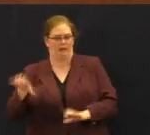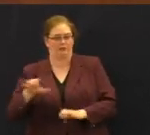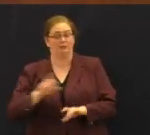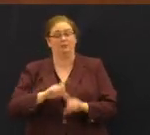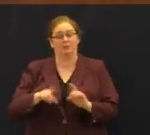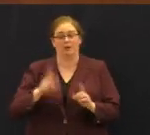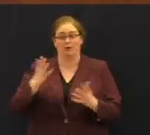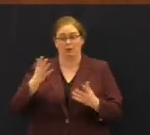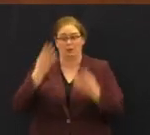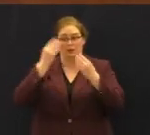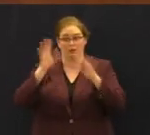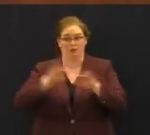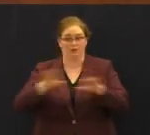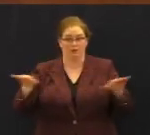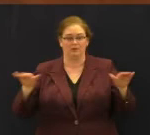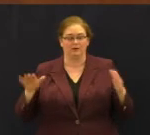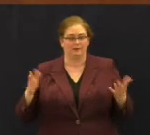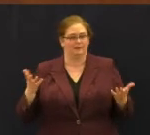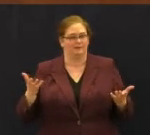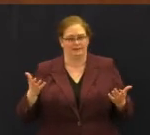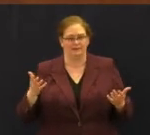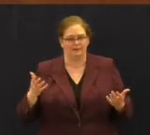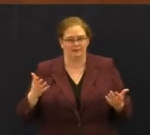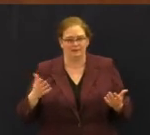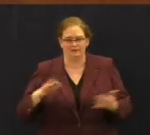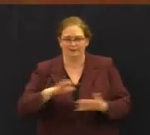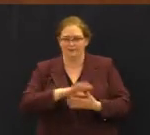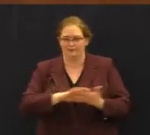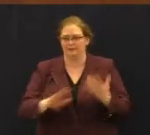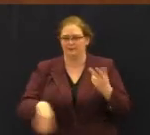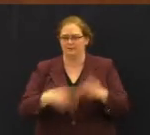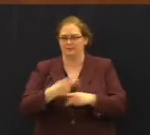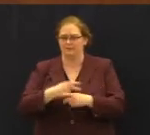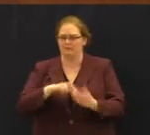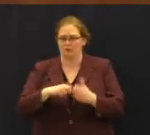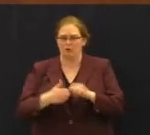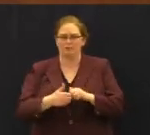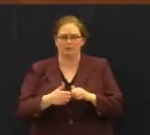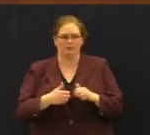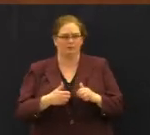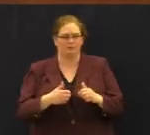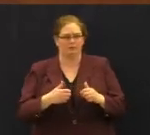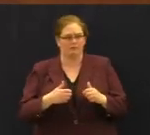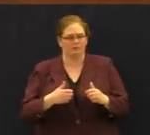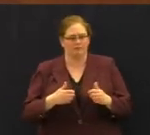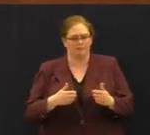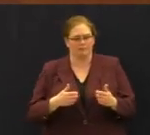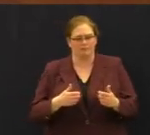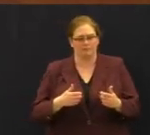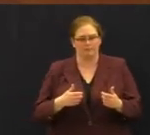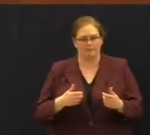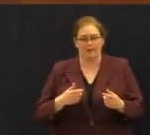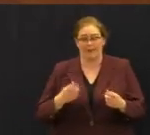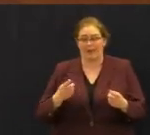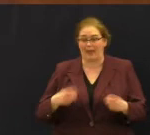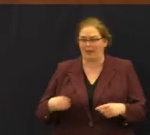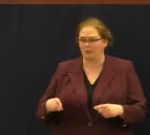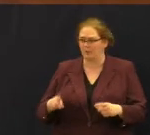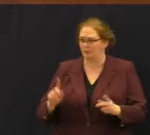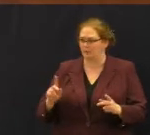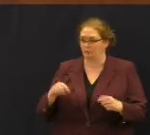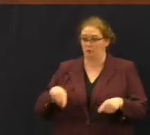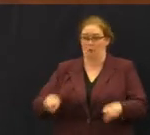word to get out that if these sorts of problems happen when people are obviously in a